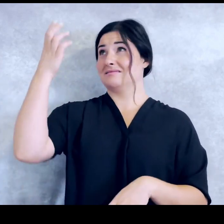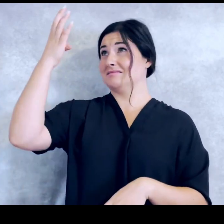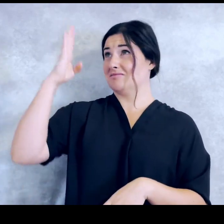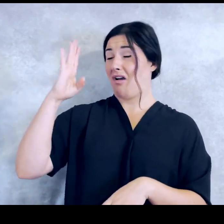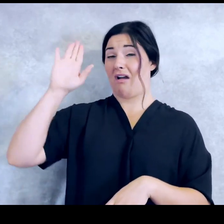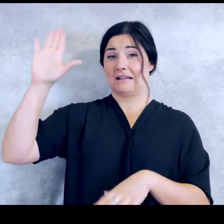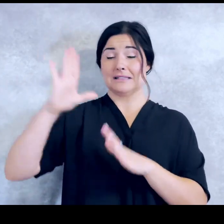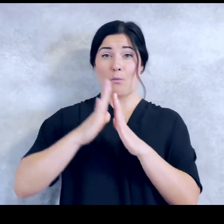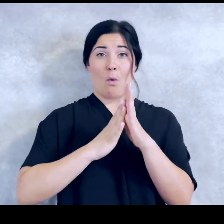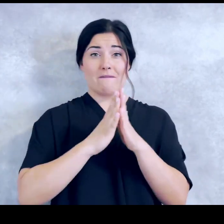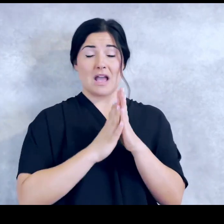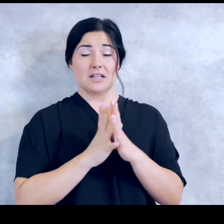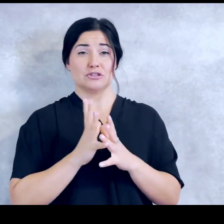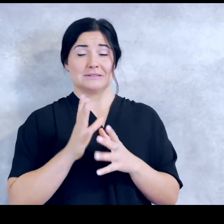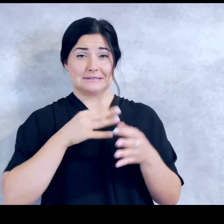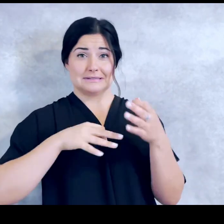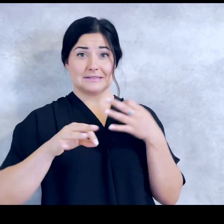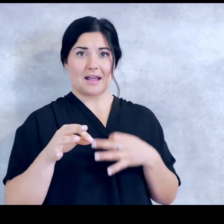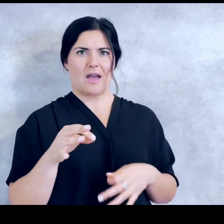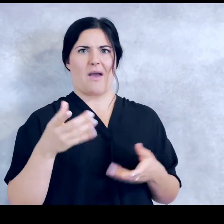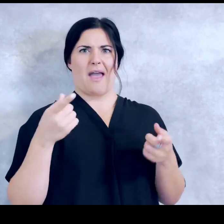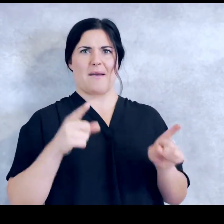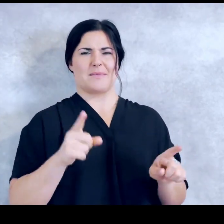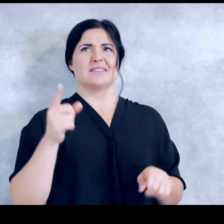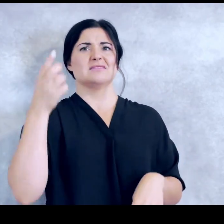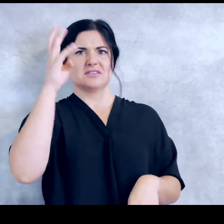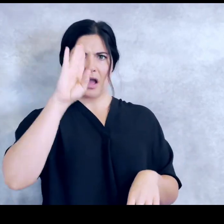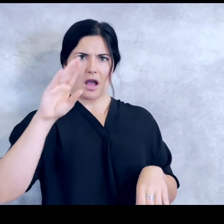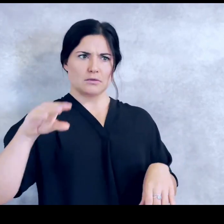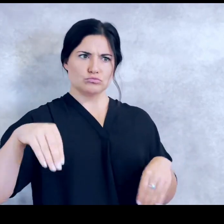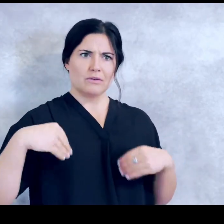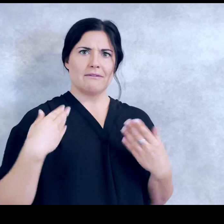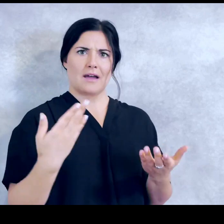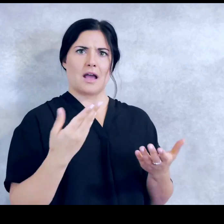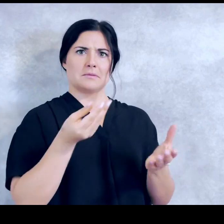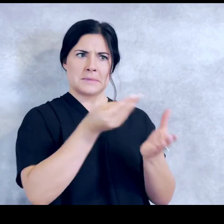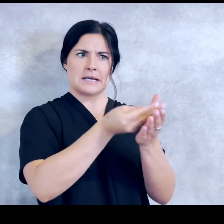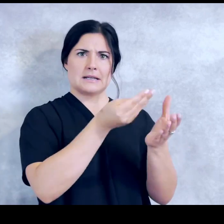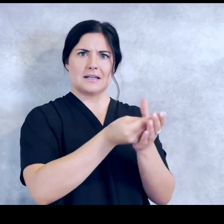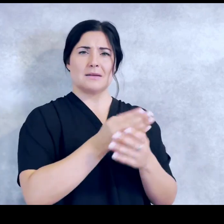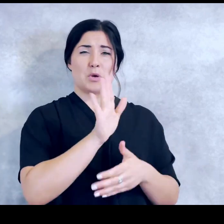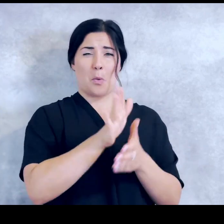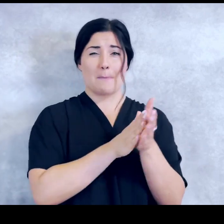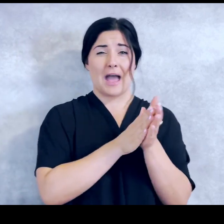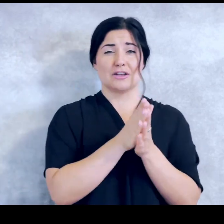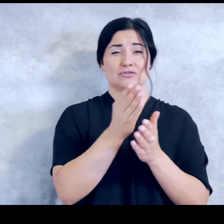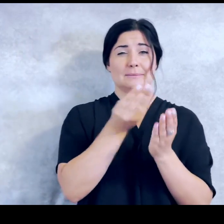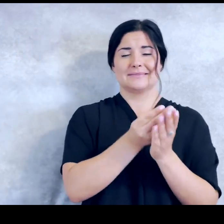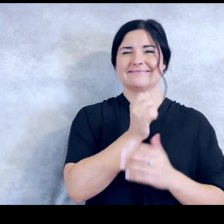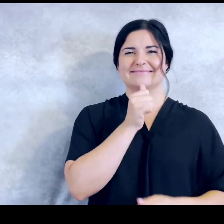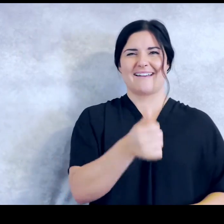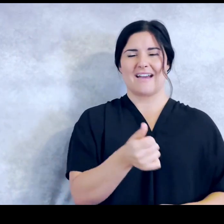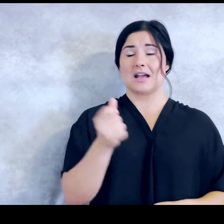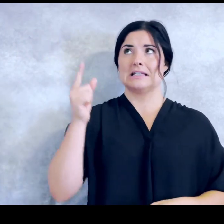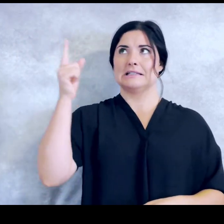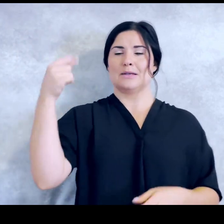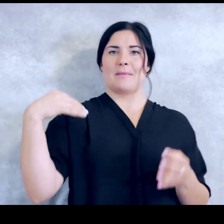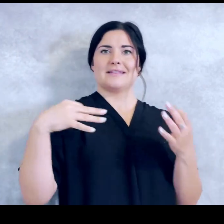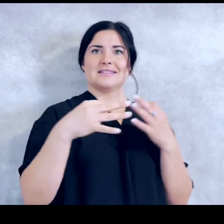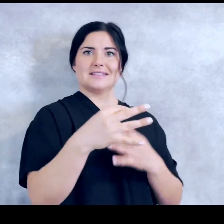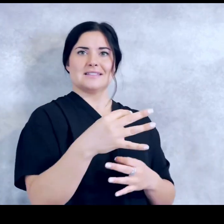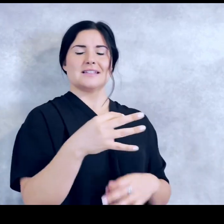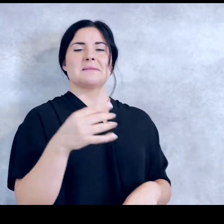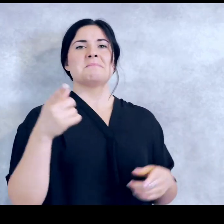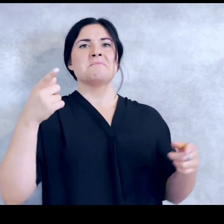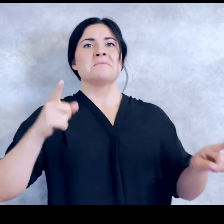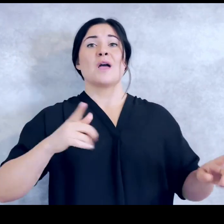the main motivation for your life, then you would know, listen, you're going to make a lot of money, but that's not your passion. In